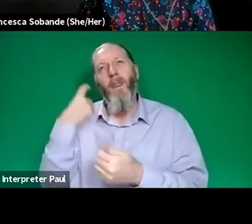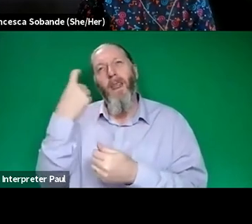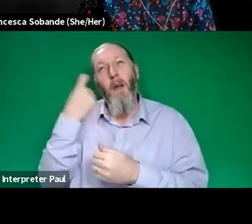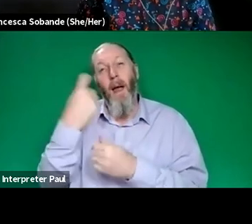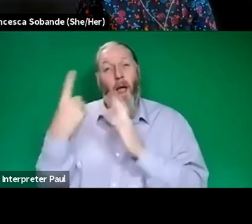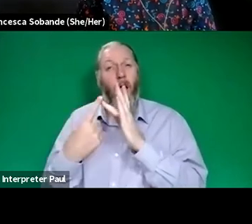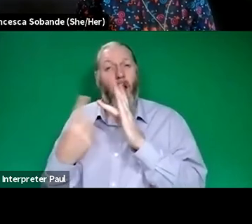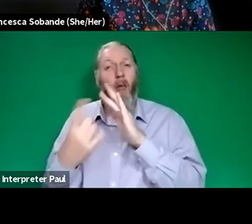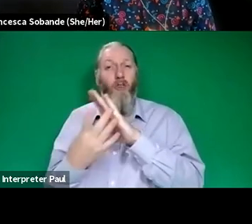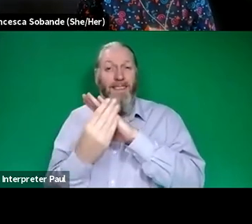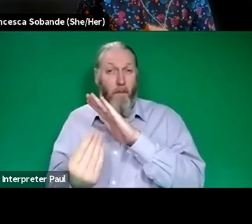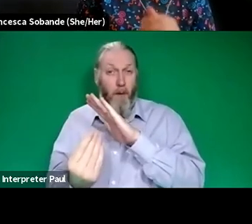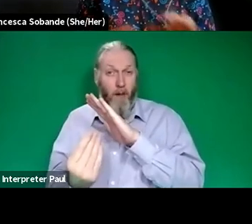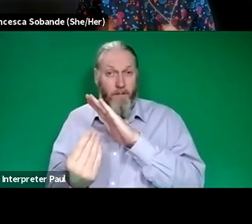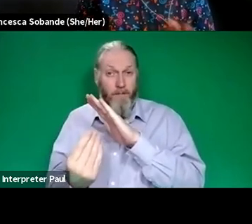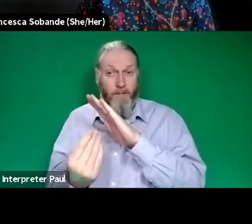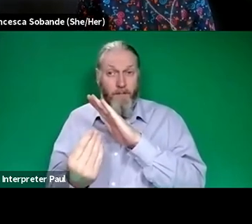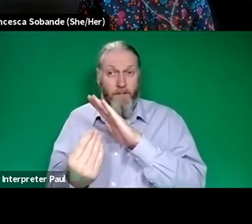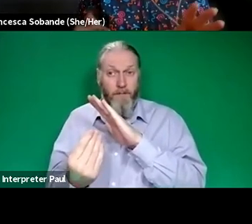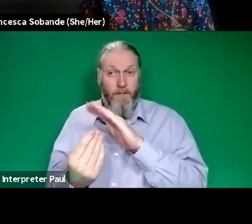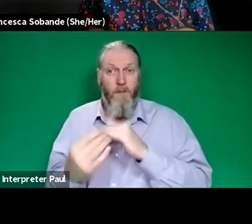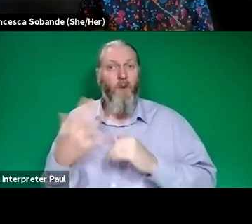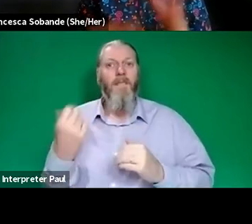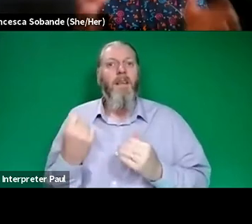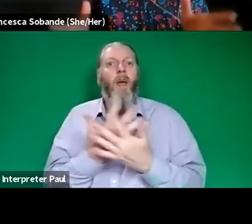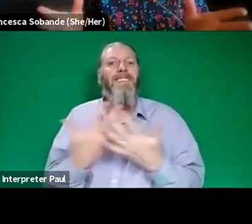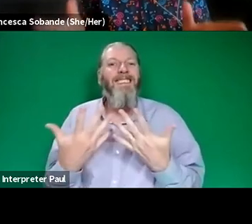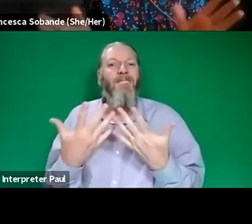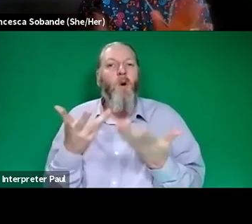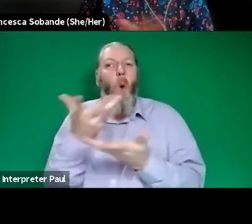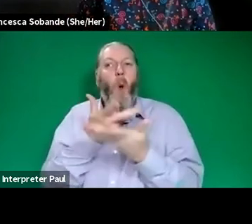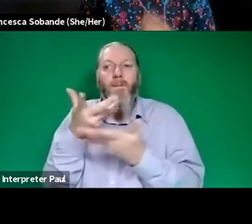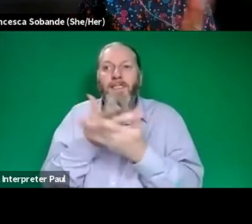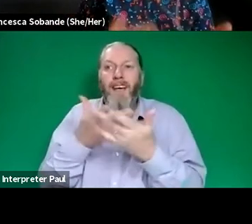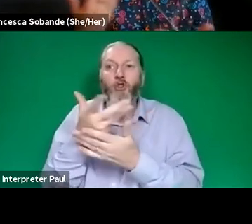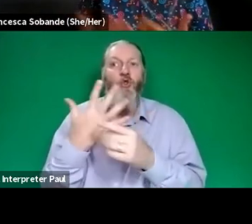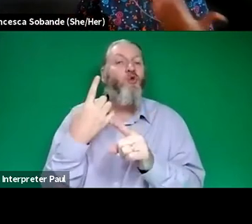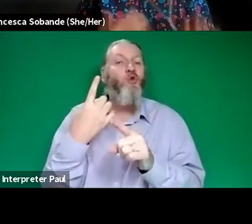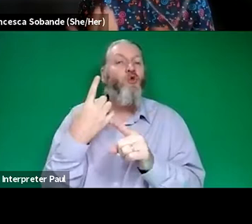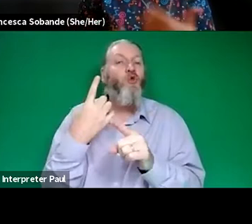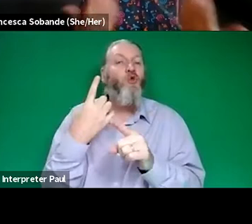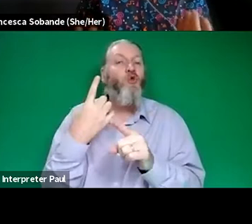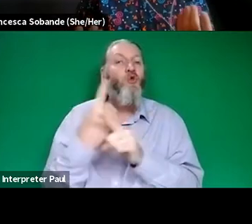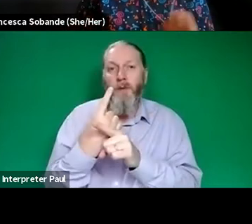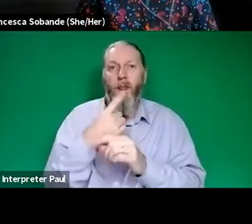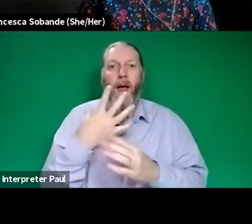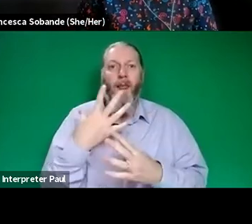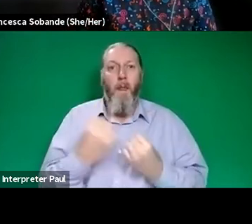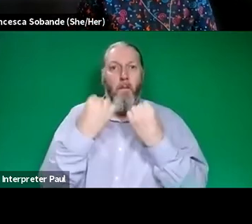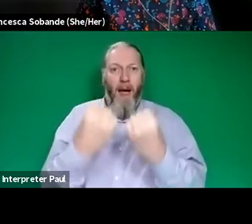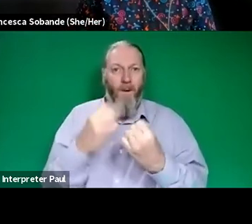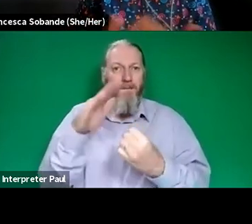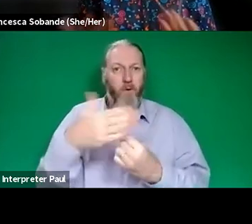individual experiences, was just the different conversations to do with power within Britain between England, Scotland, Northern Ireland and Wales.